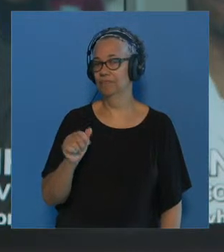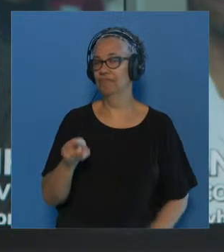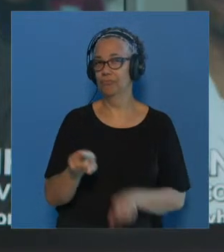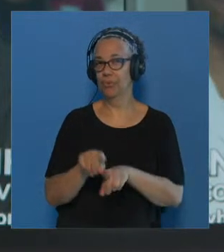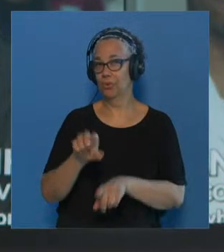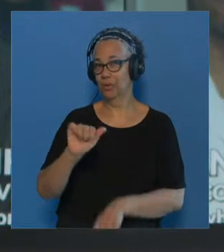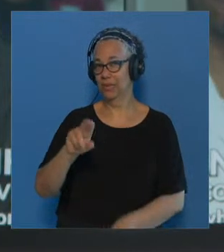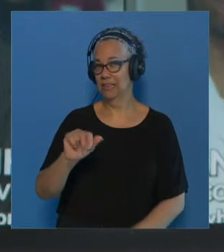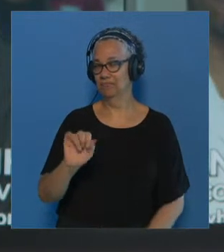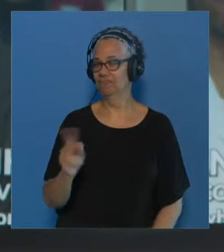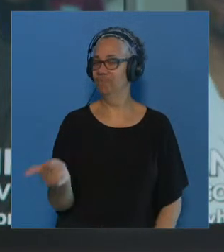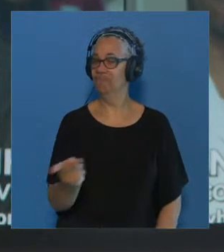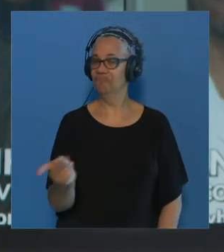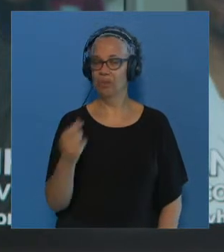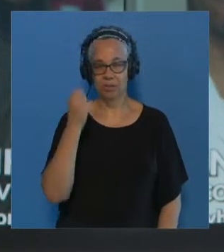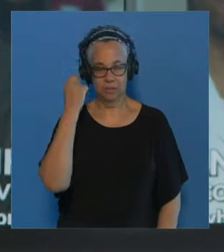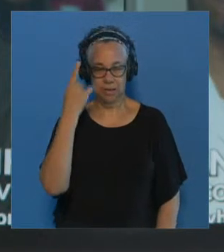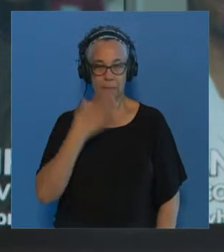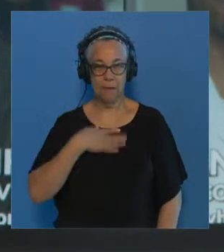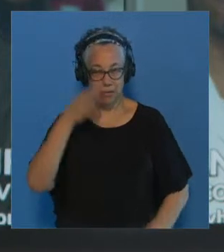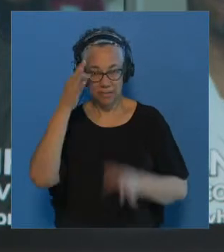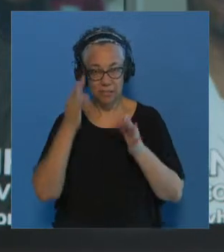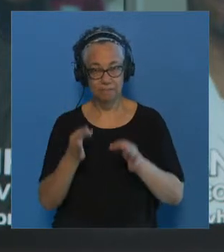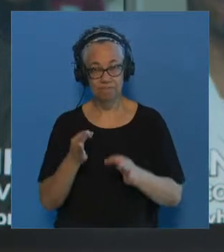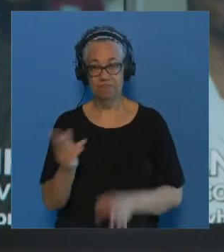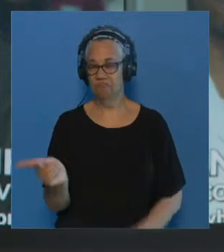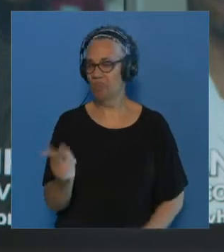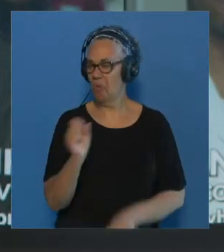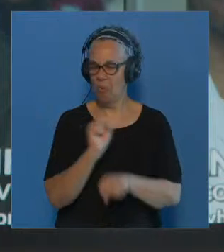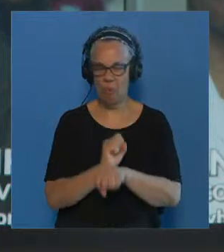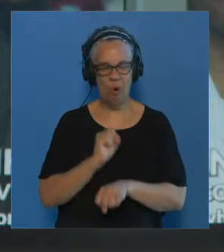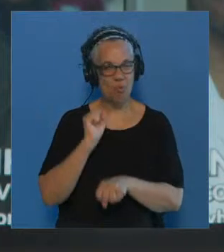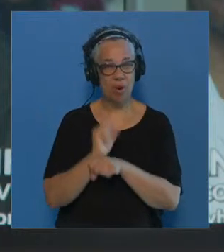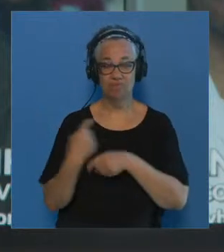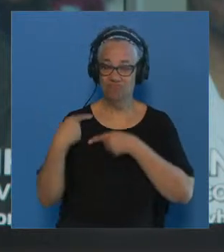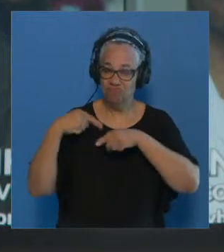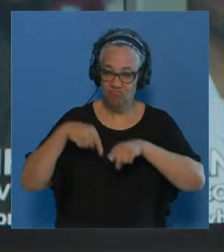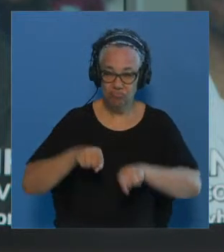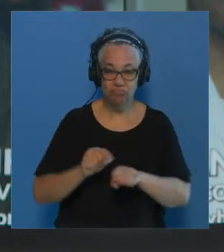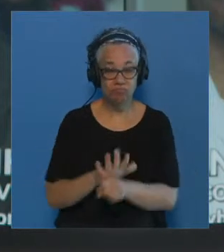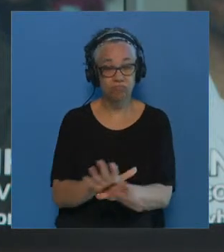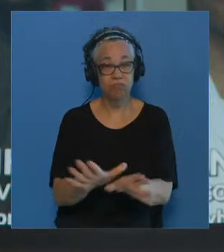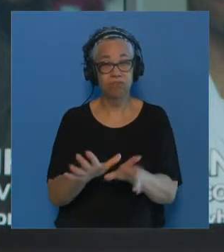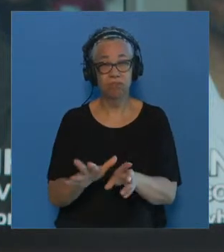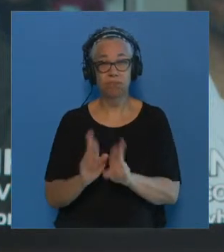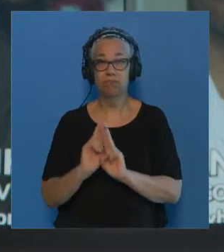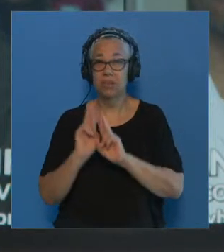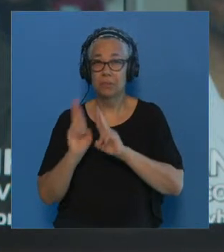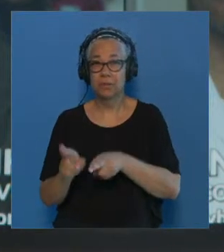decision. Both men worked tirelessly during the months of the pandemic response to keep